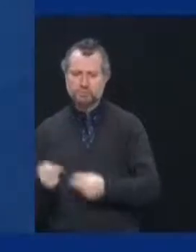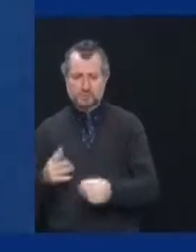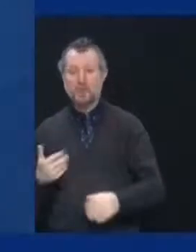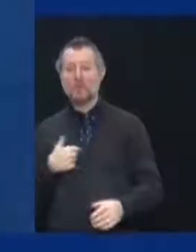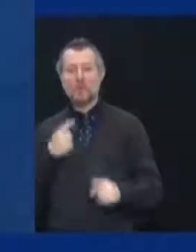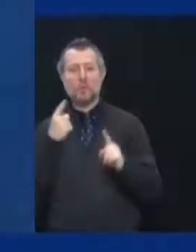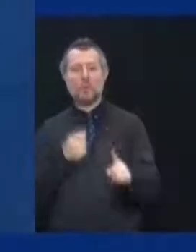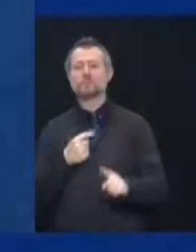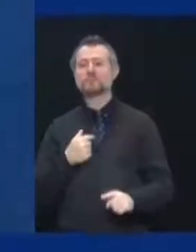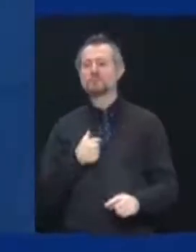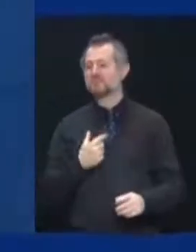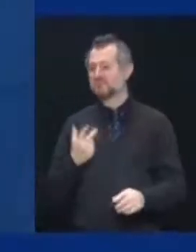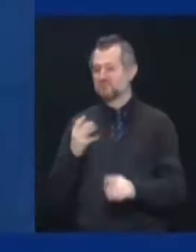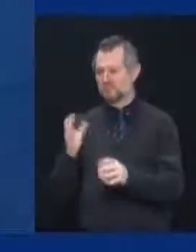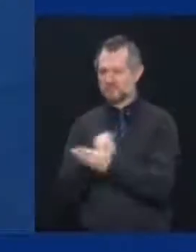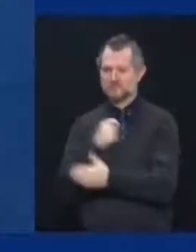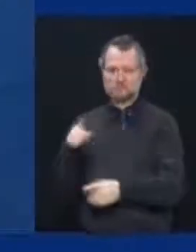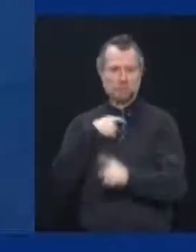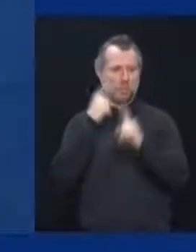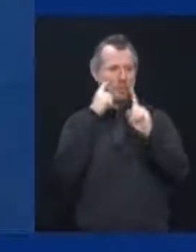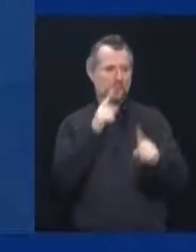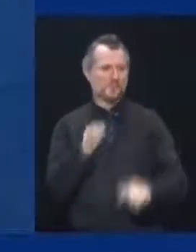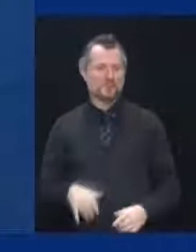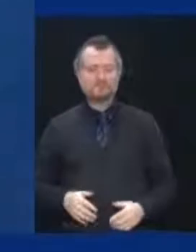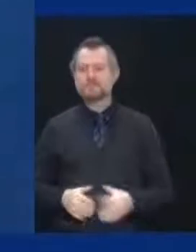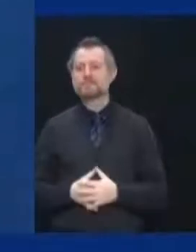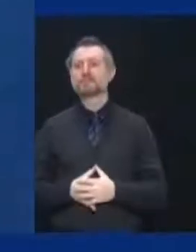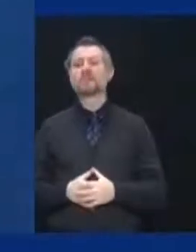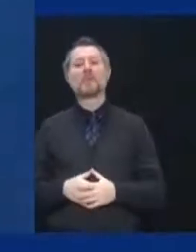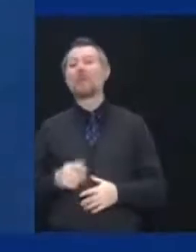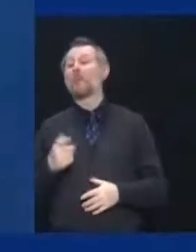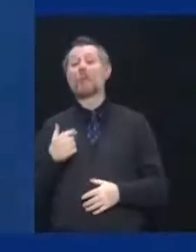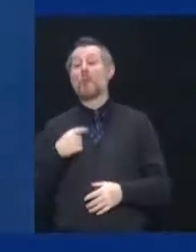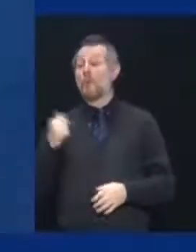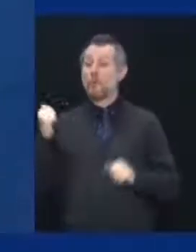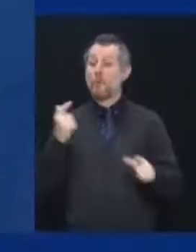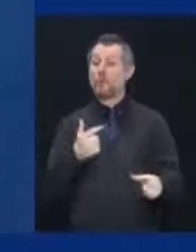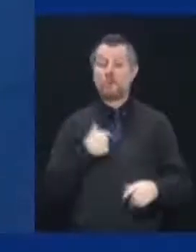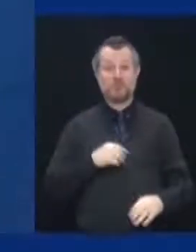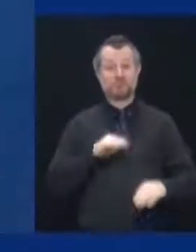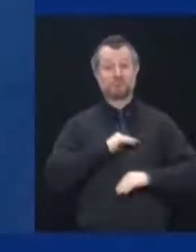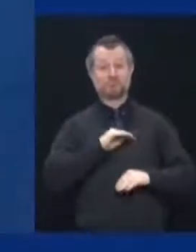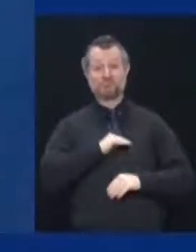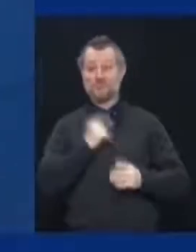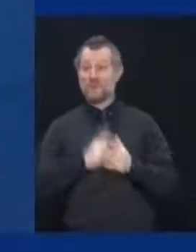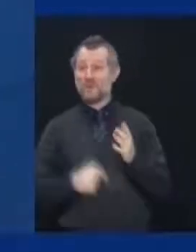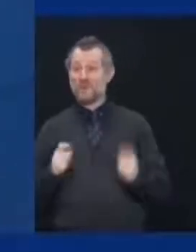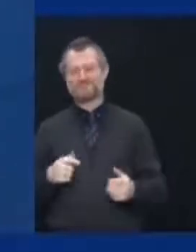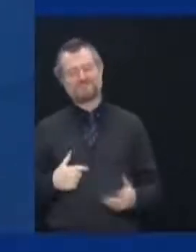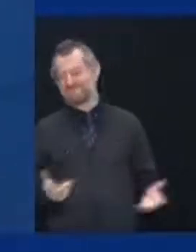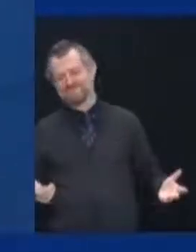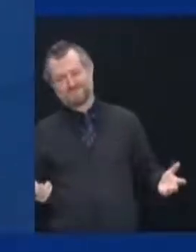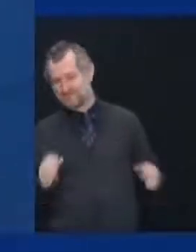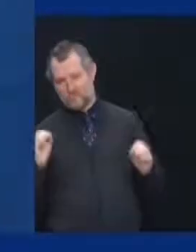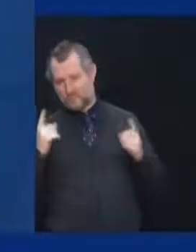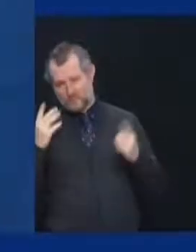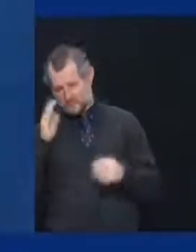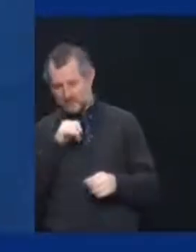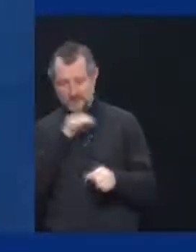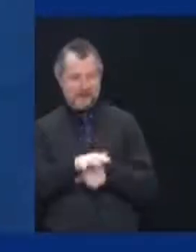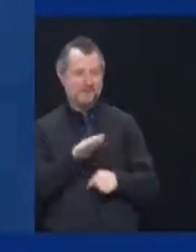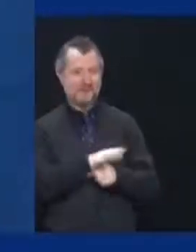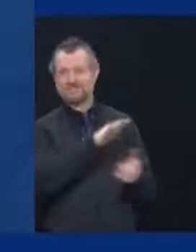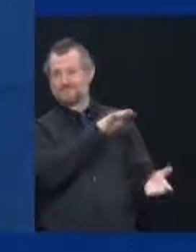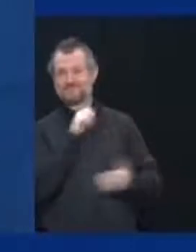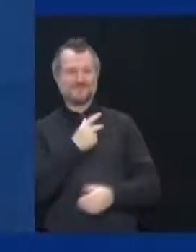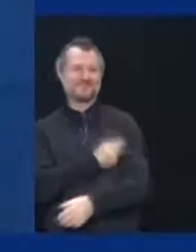needles in arms. No one gets all they need. When the federal